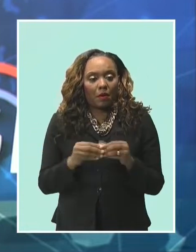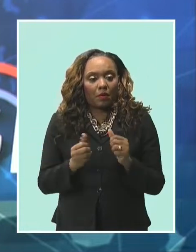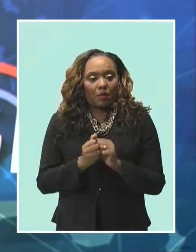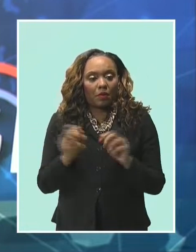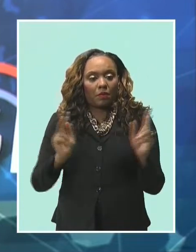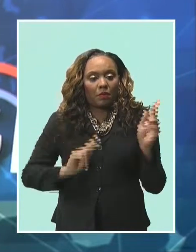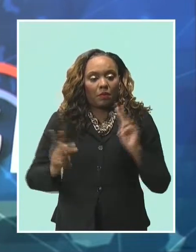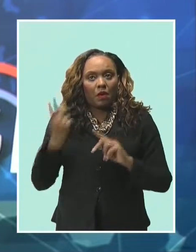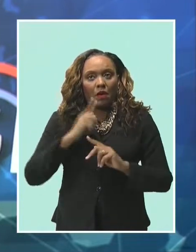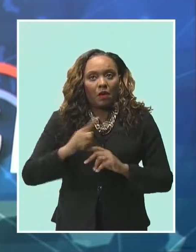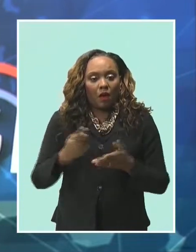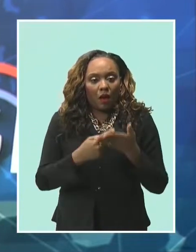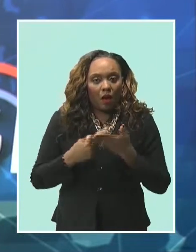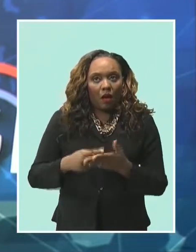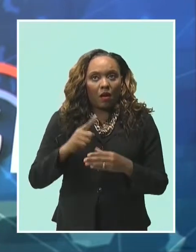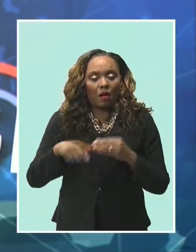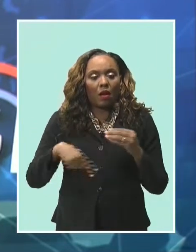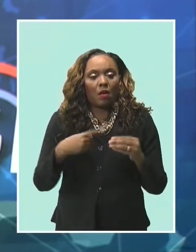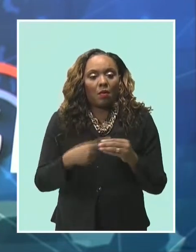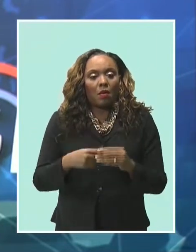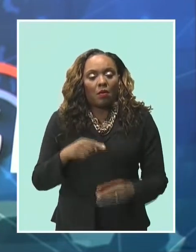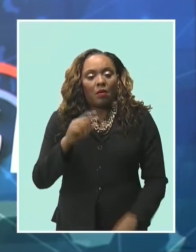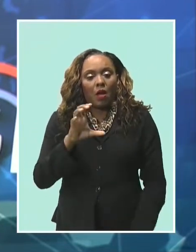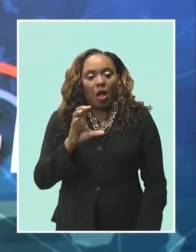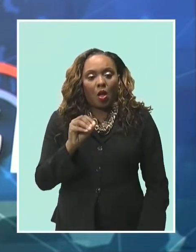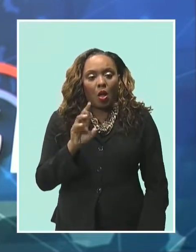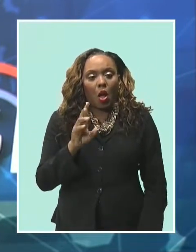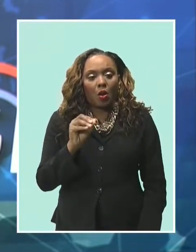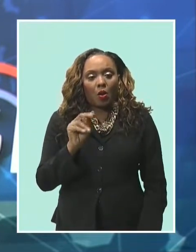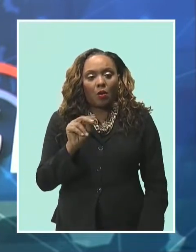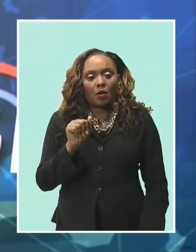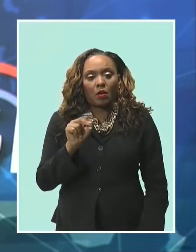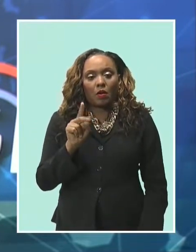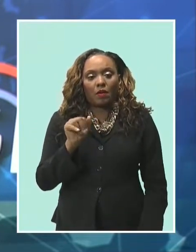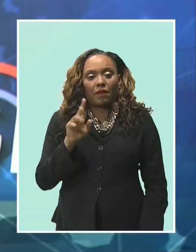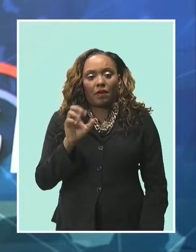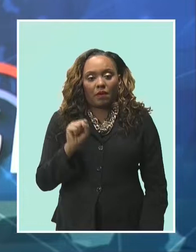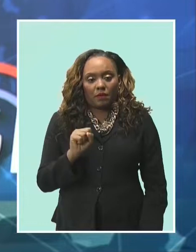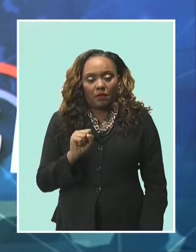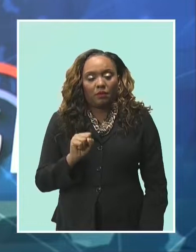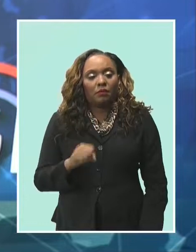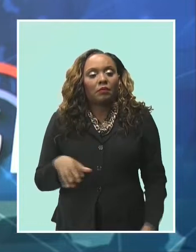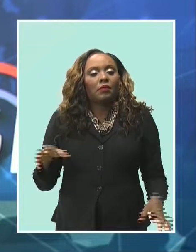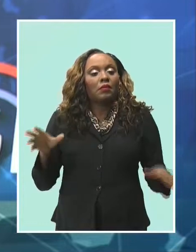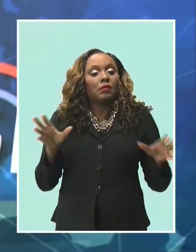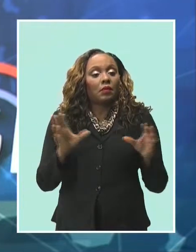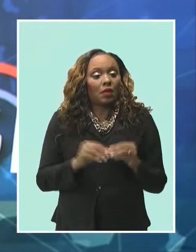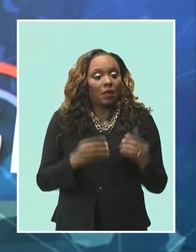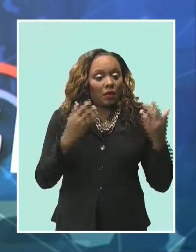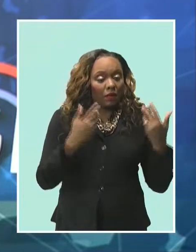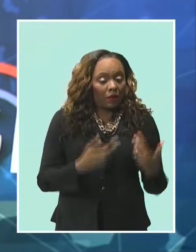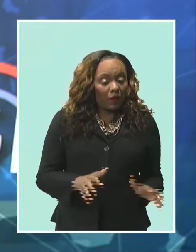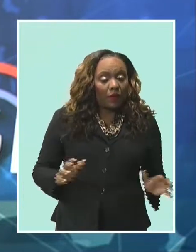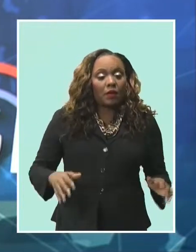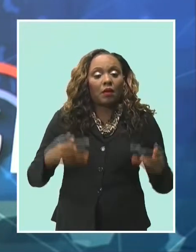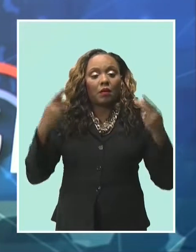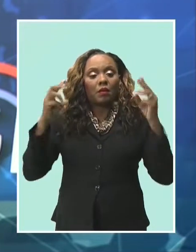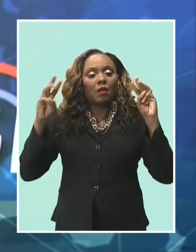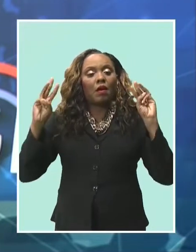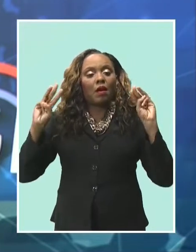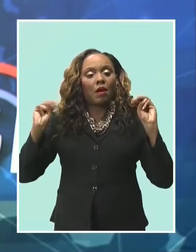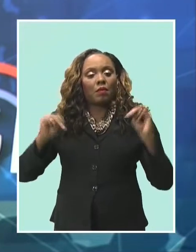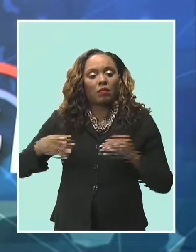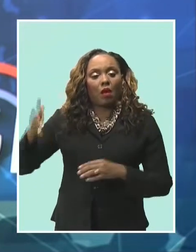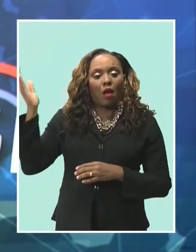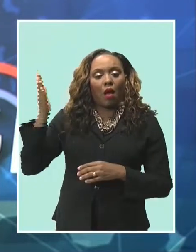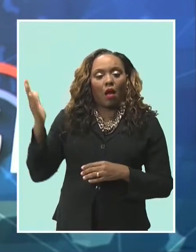the coronavirus and the country's plans to withstand the deadly virus. The meeting was followed by a media conference led by Prime